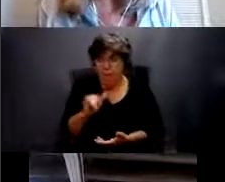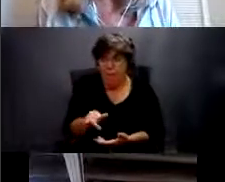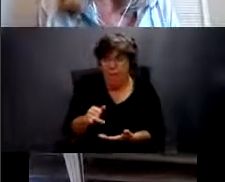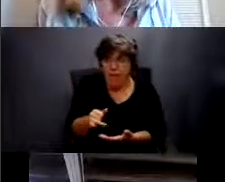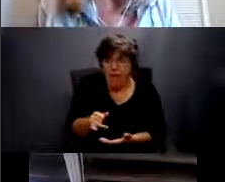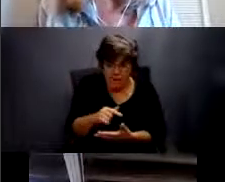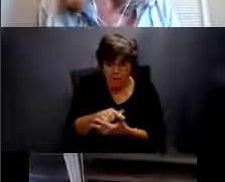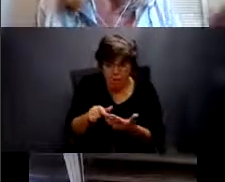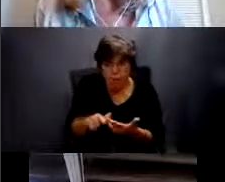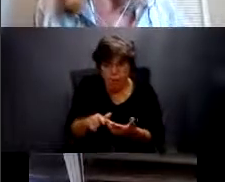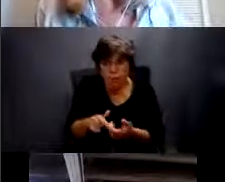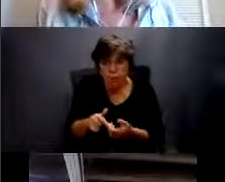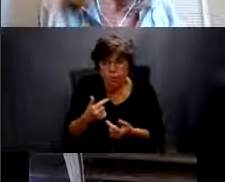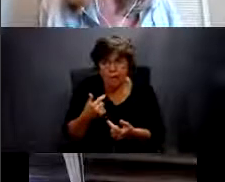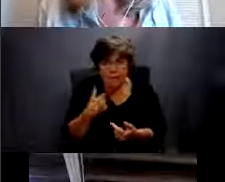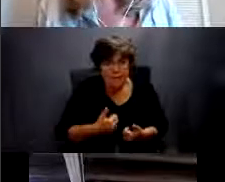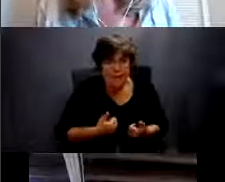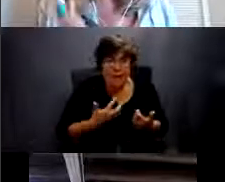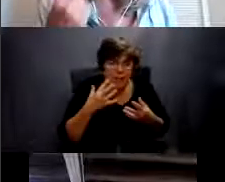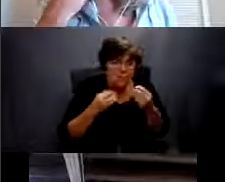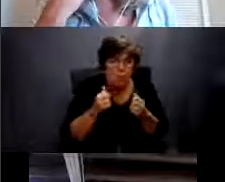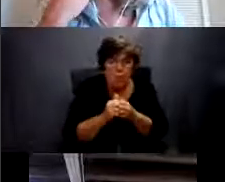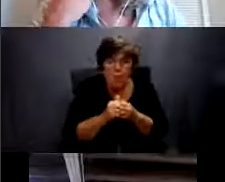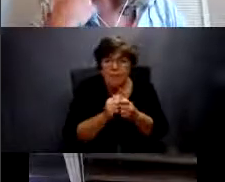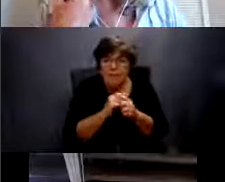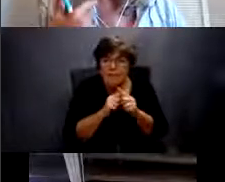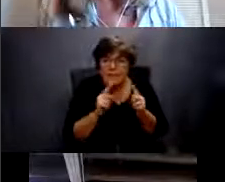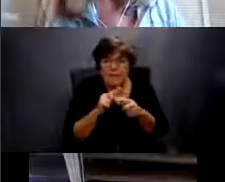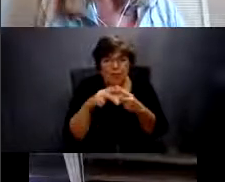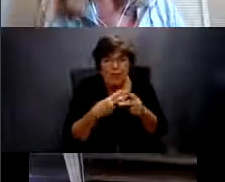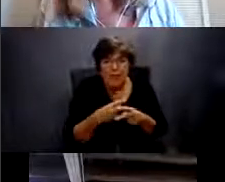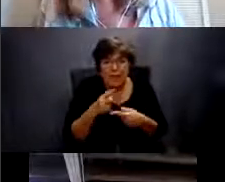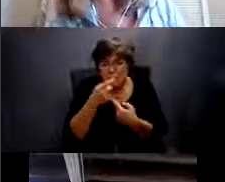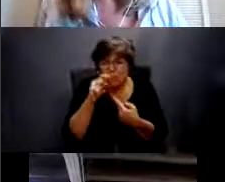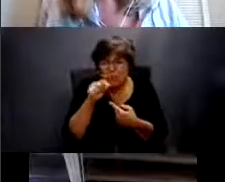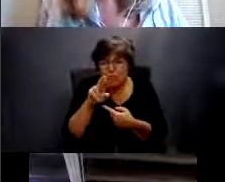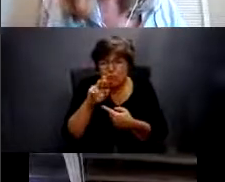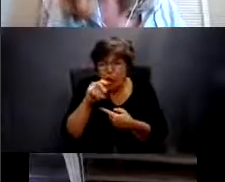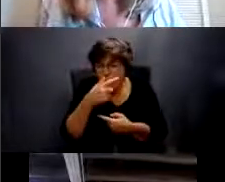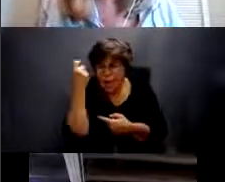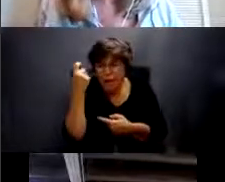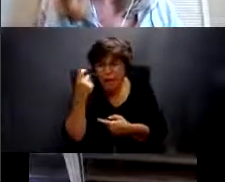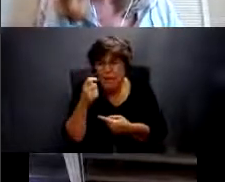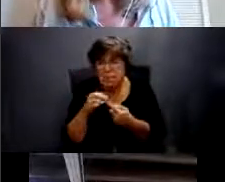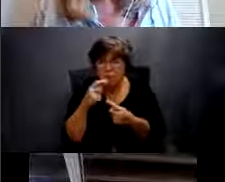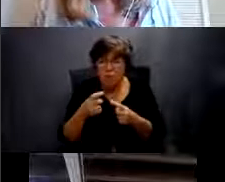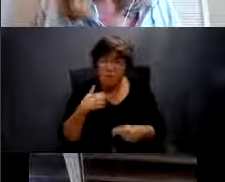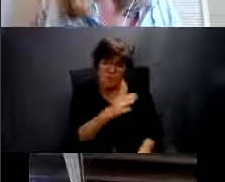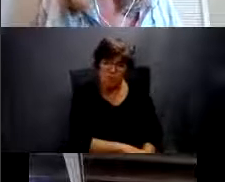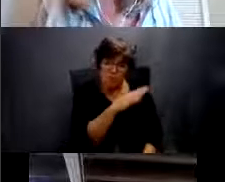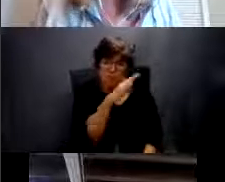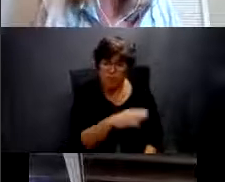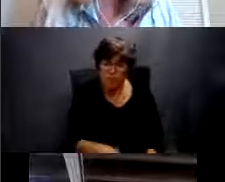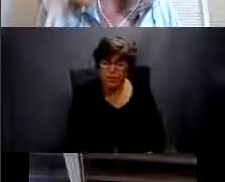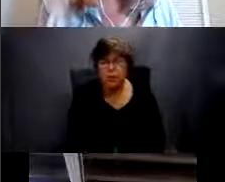has lived experience with multiple different types of trauma, specifically in childhood.